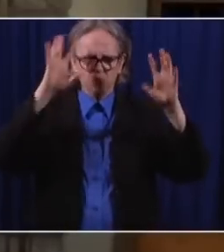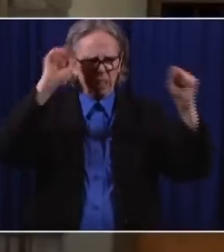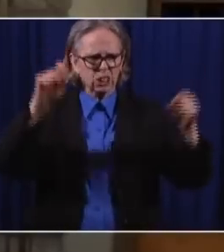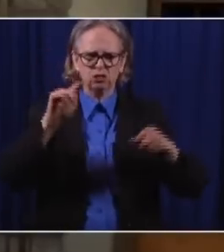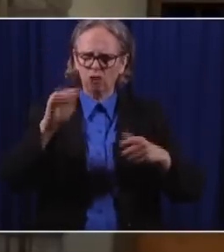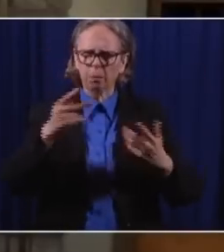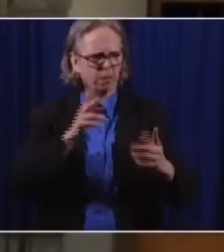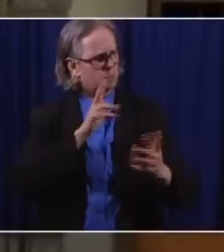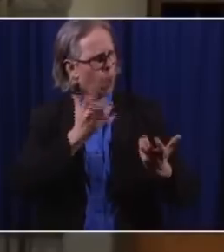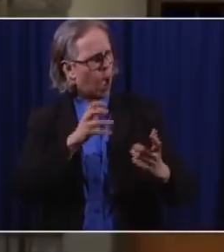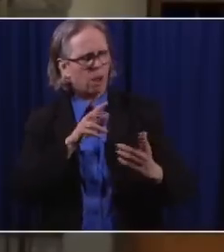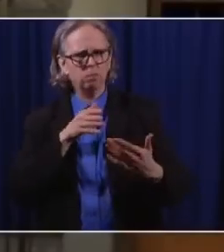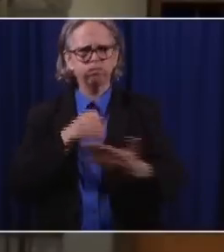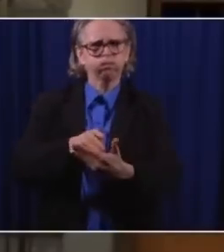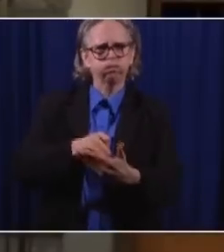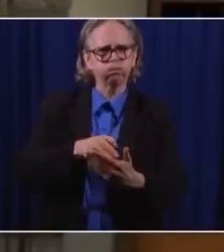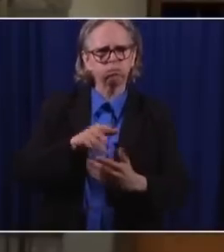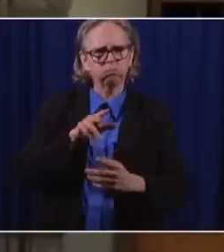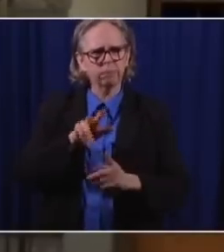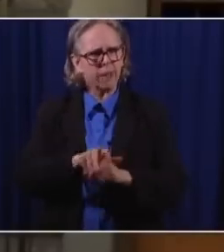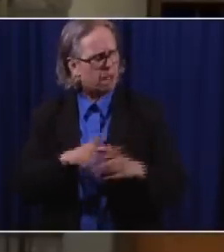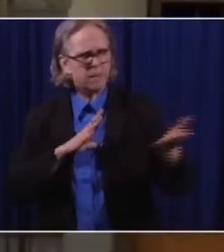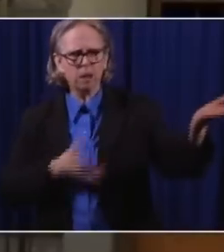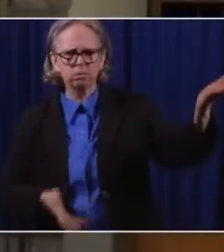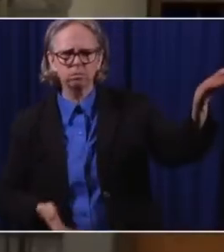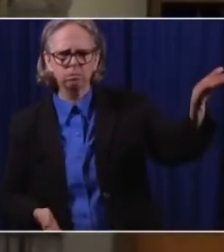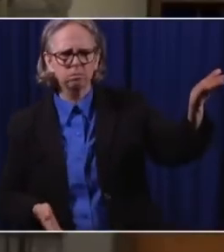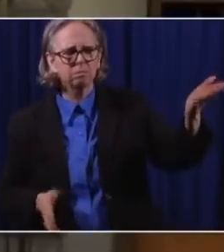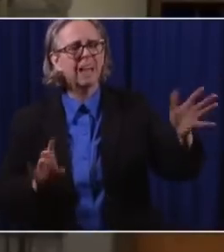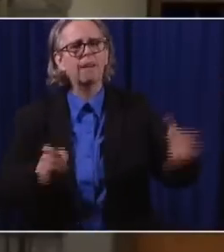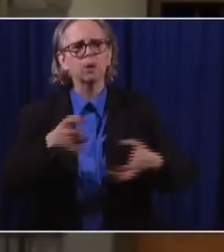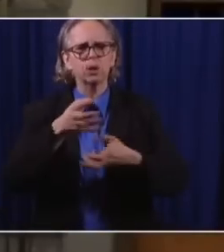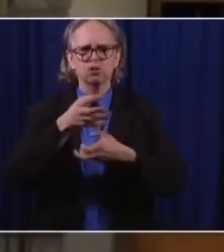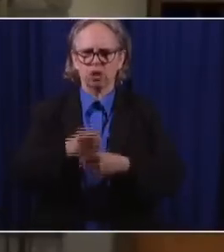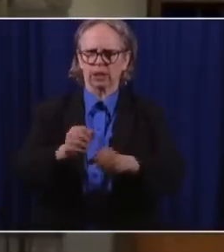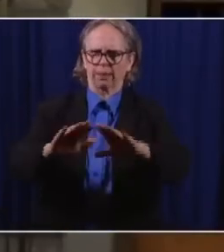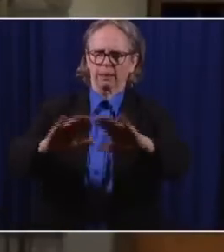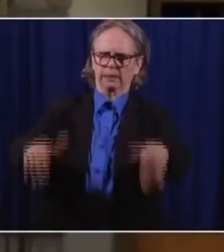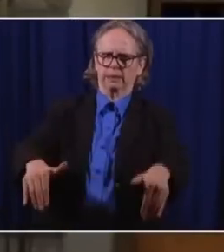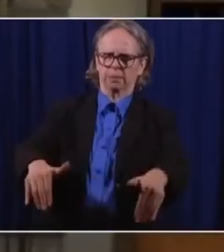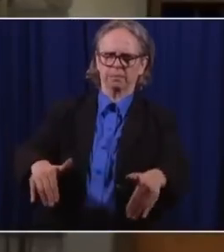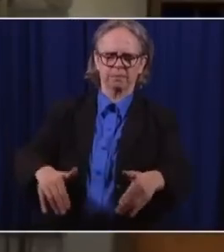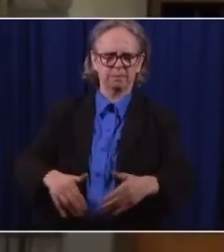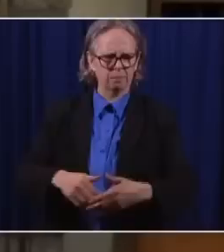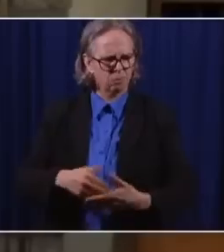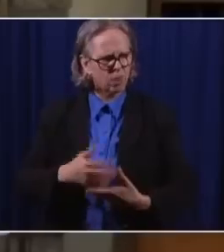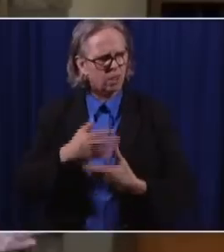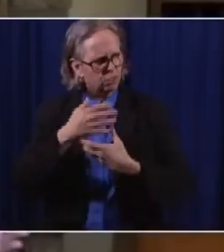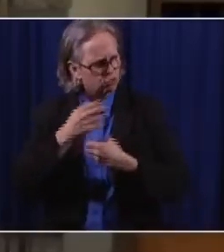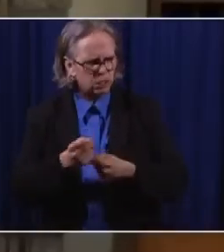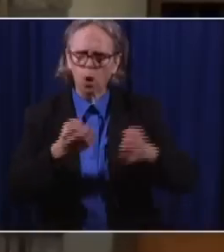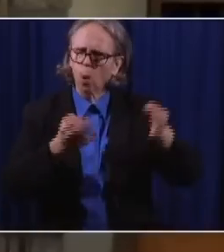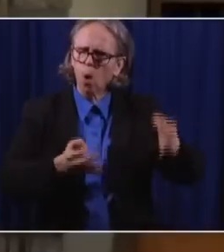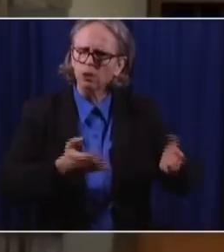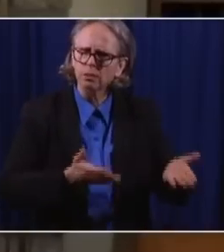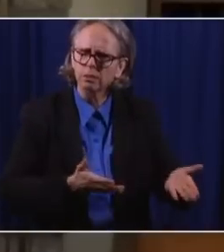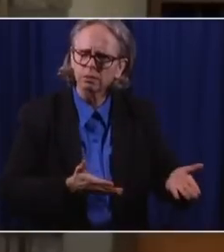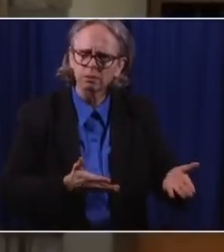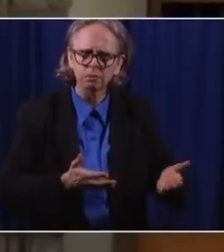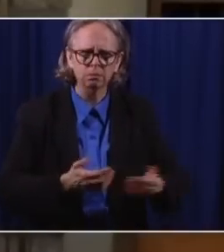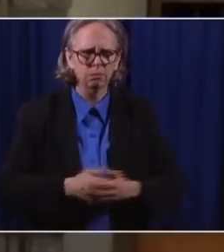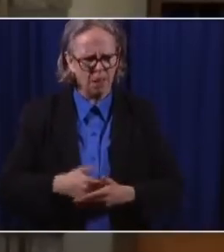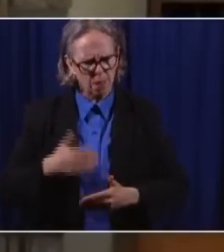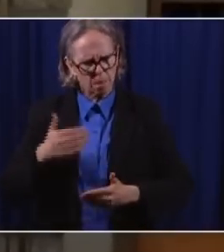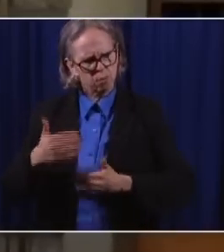say that, hey, let's trust the system. Let's trust the courts. Let's trust the process that we've had over 200 years